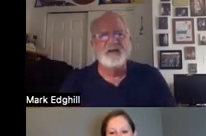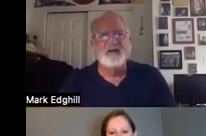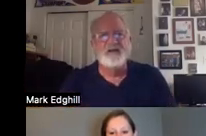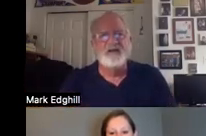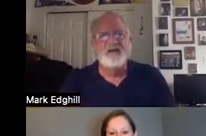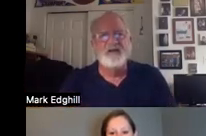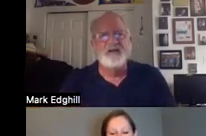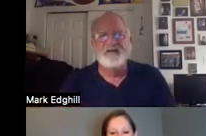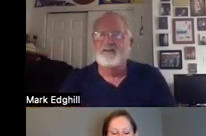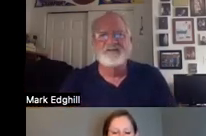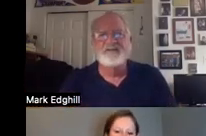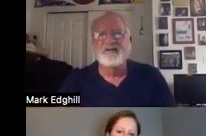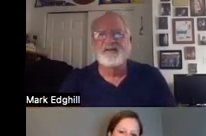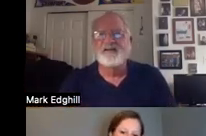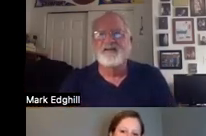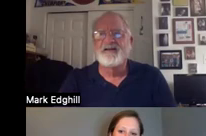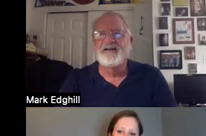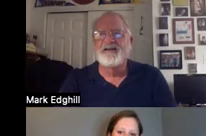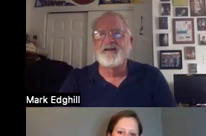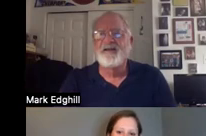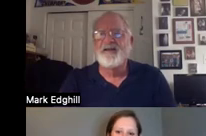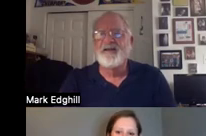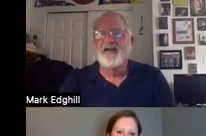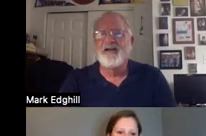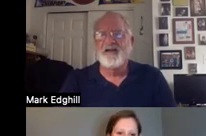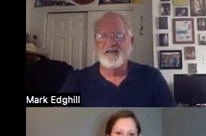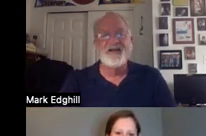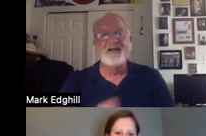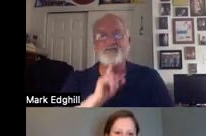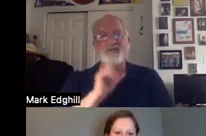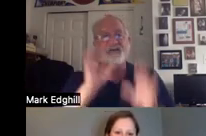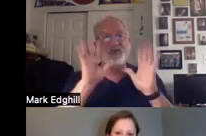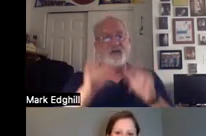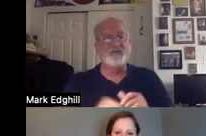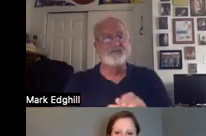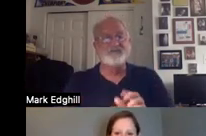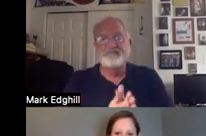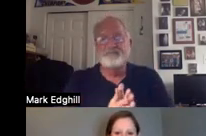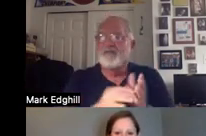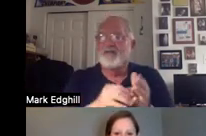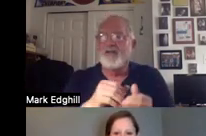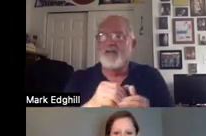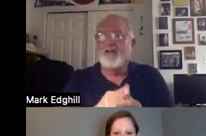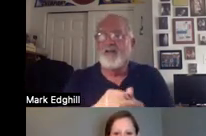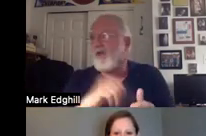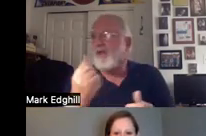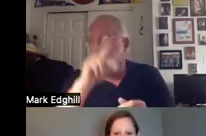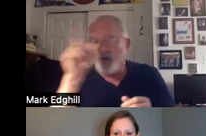alive, like part of the river, part of the landscape. It's incredible. It's really incredible. Really